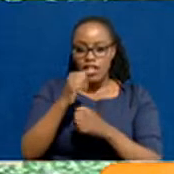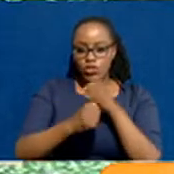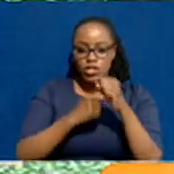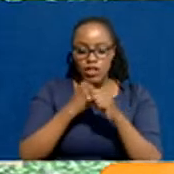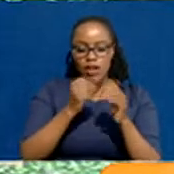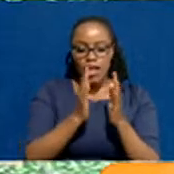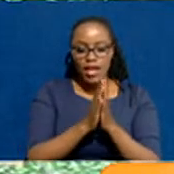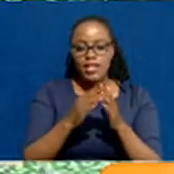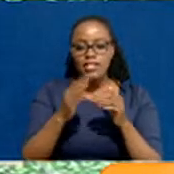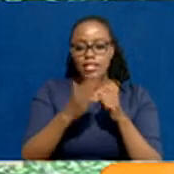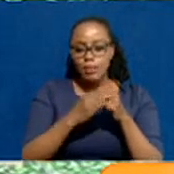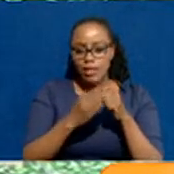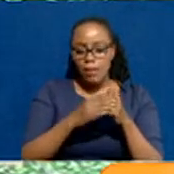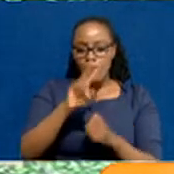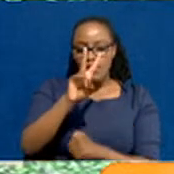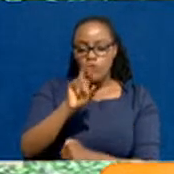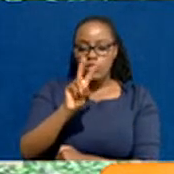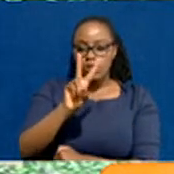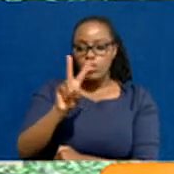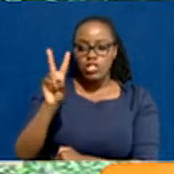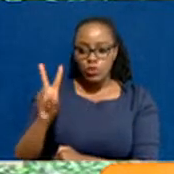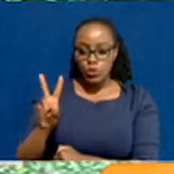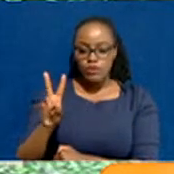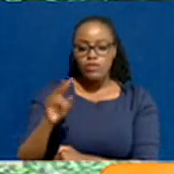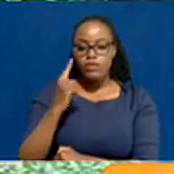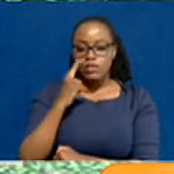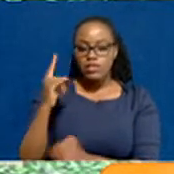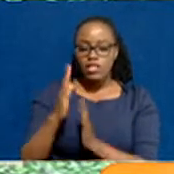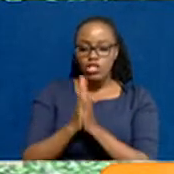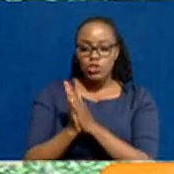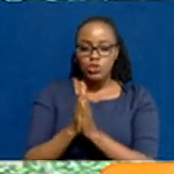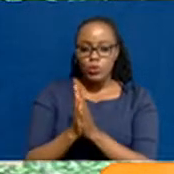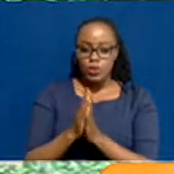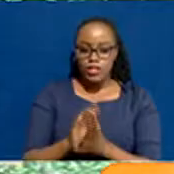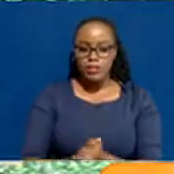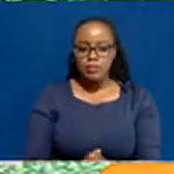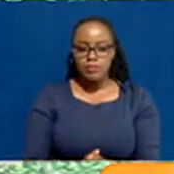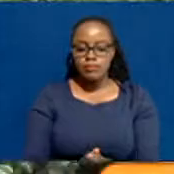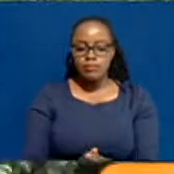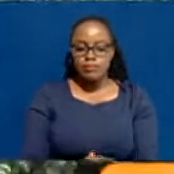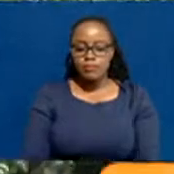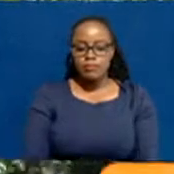ended September 2022. Dennis Otieno has more.